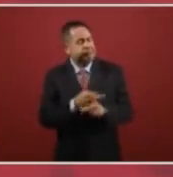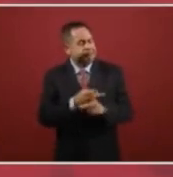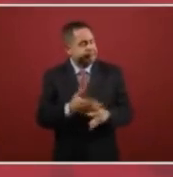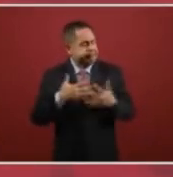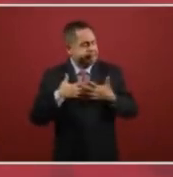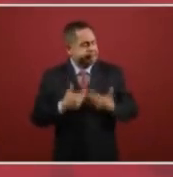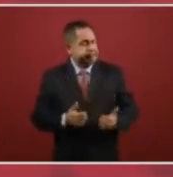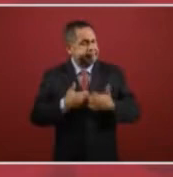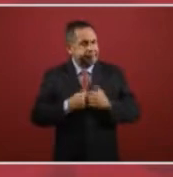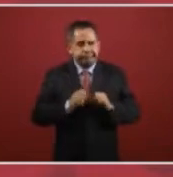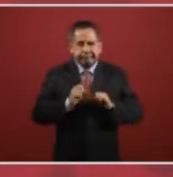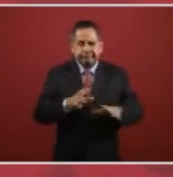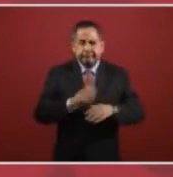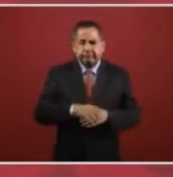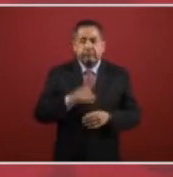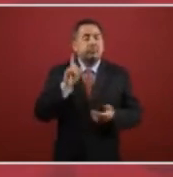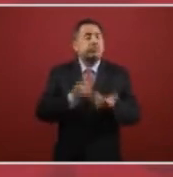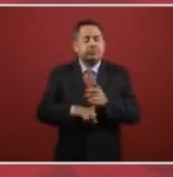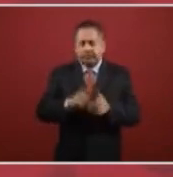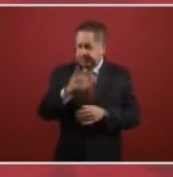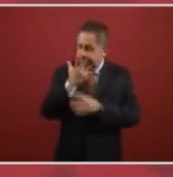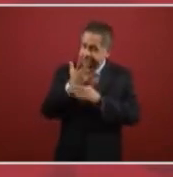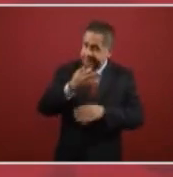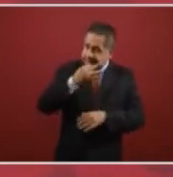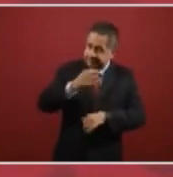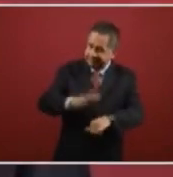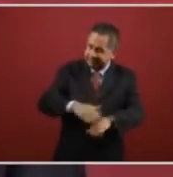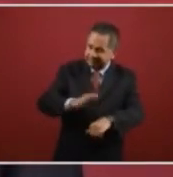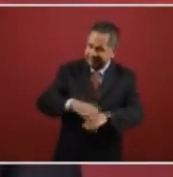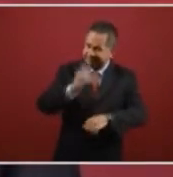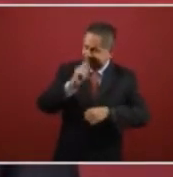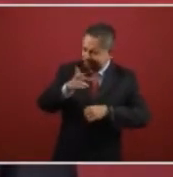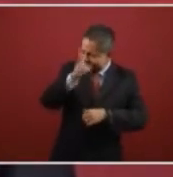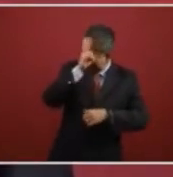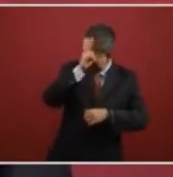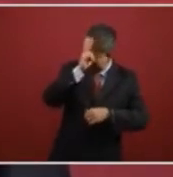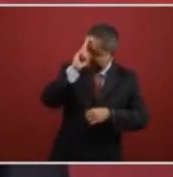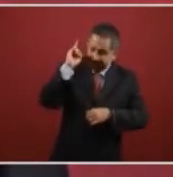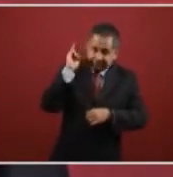with tolerance. And it is prohibited